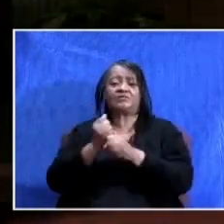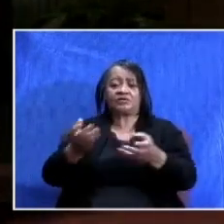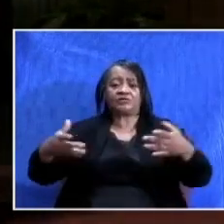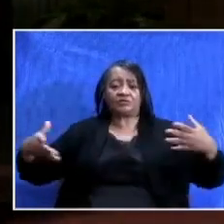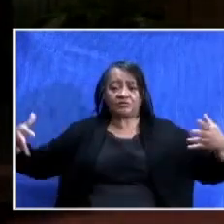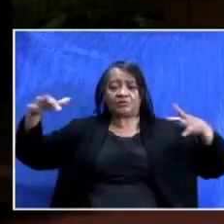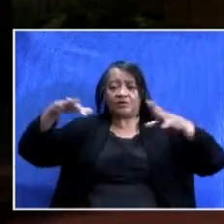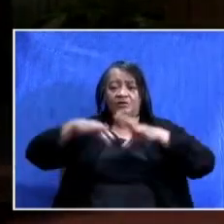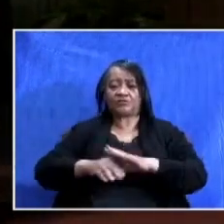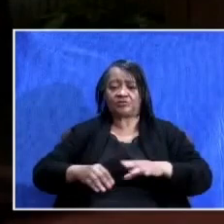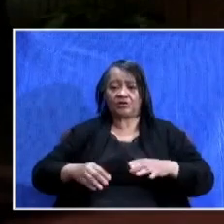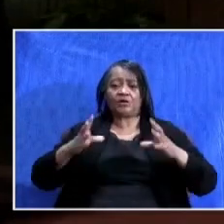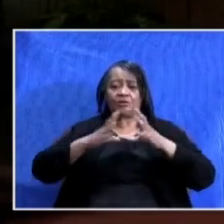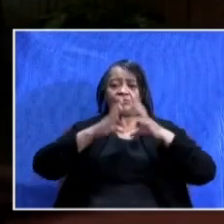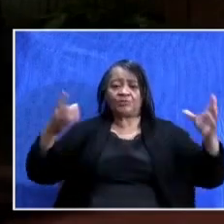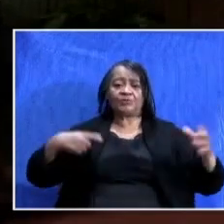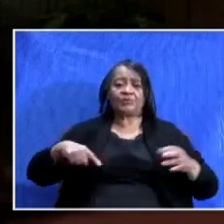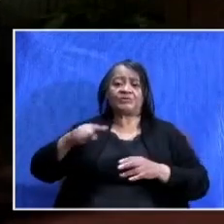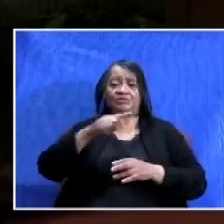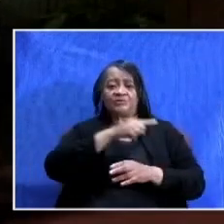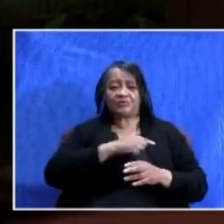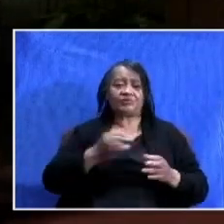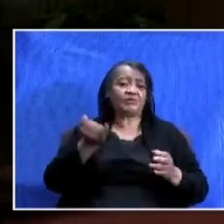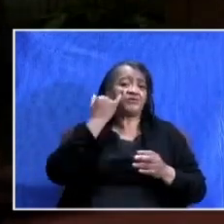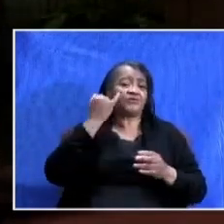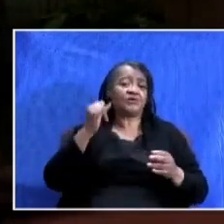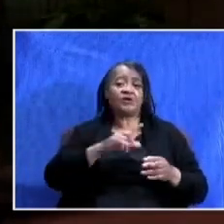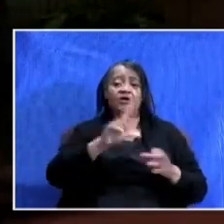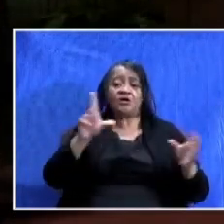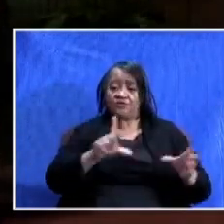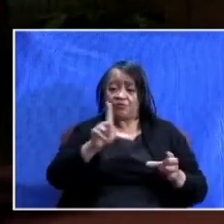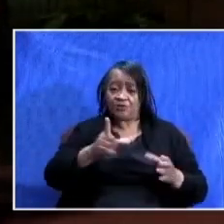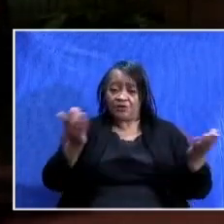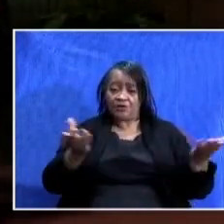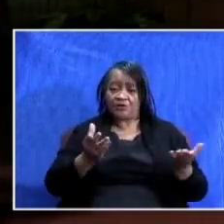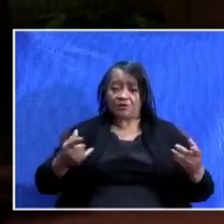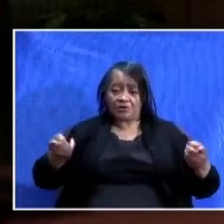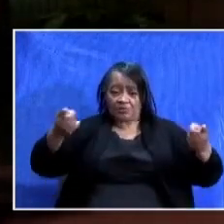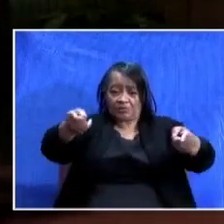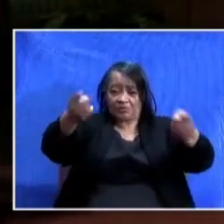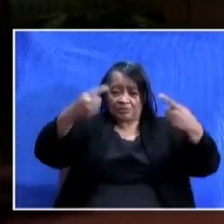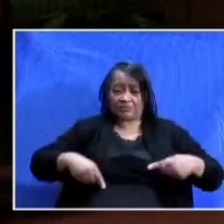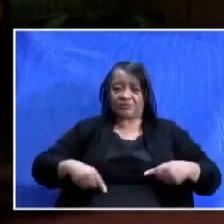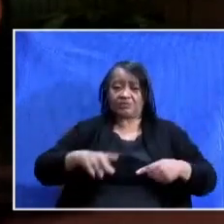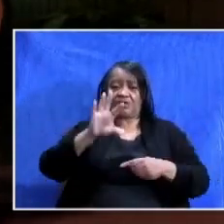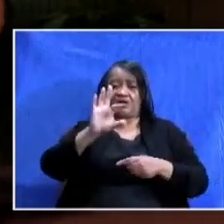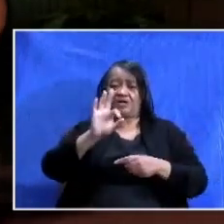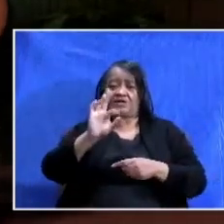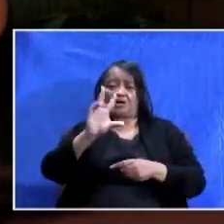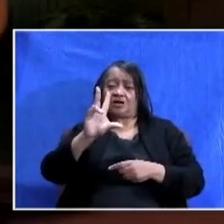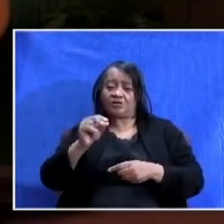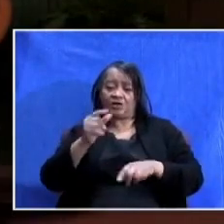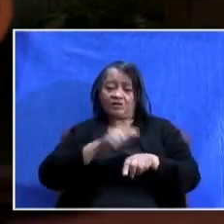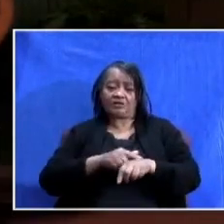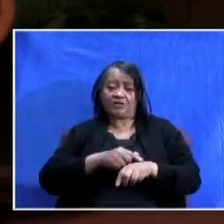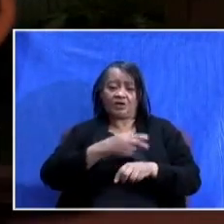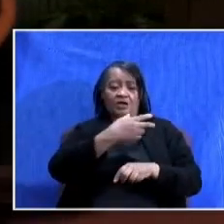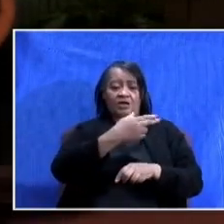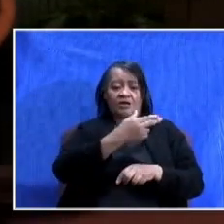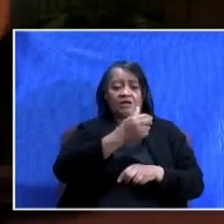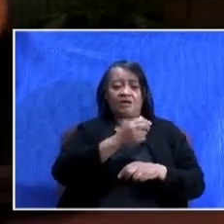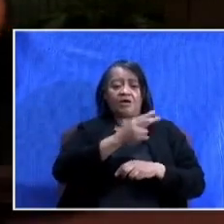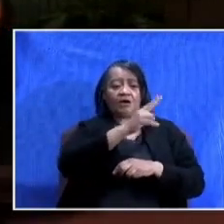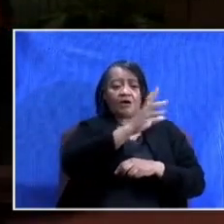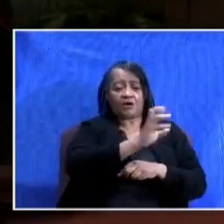come together in mass. And then if you're in Louisville, be here for the 9:30 service. And in Hardin County,